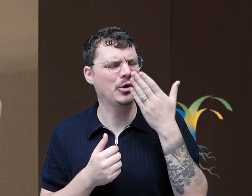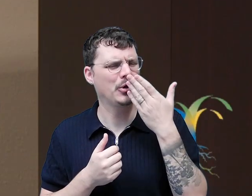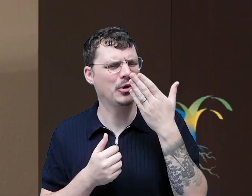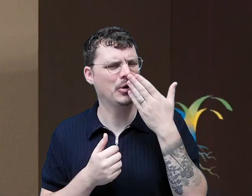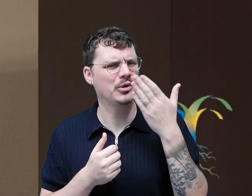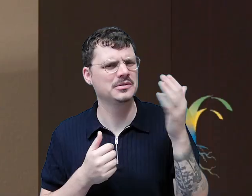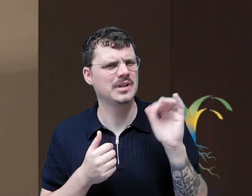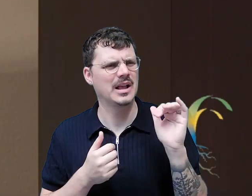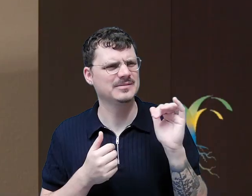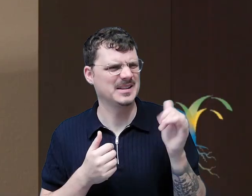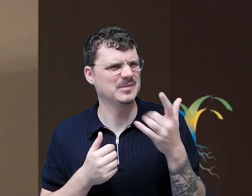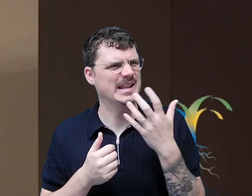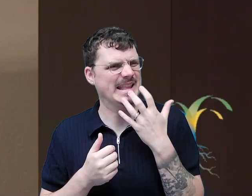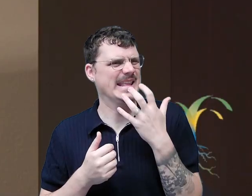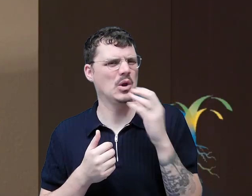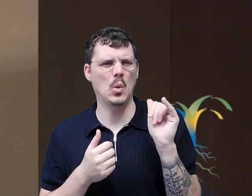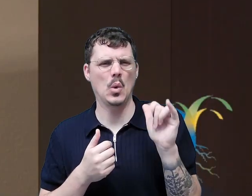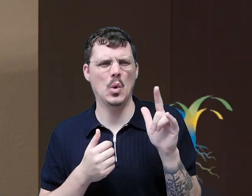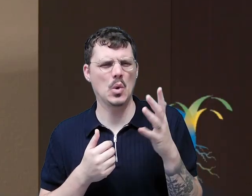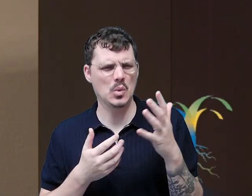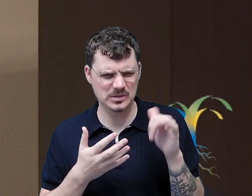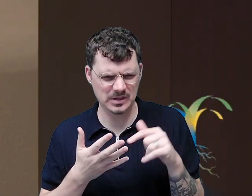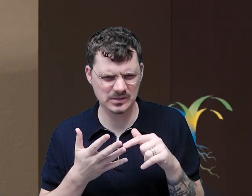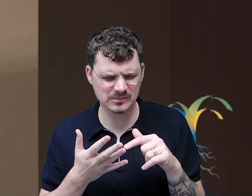and make you smell like heating oil?